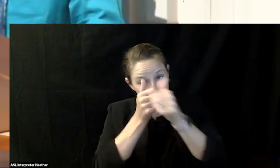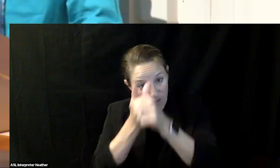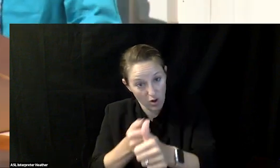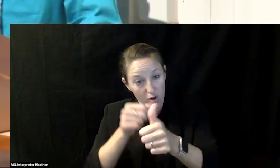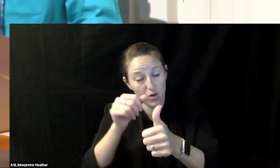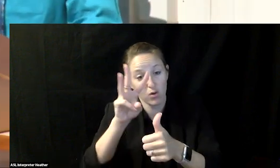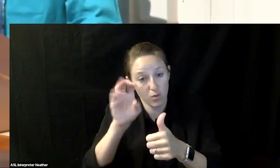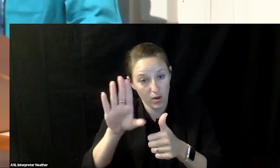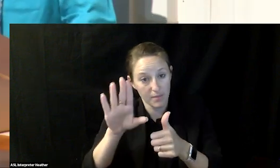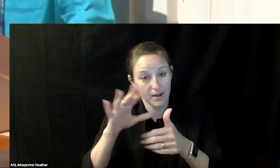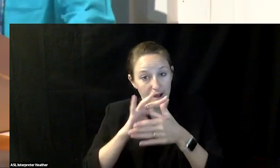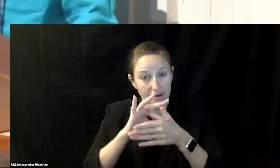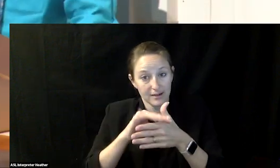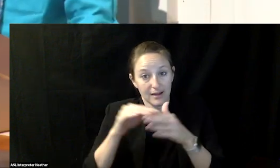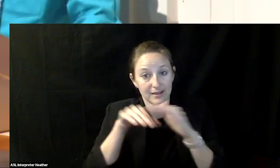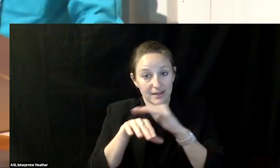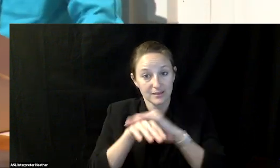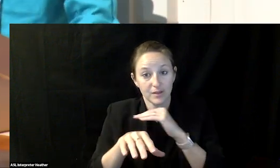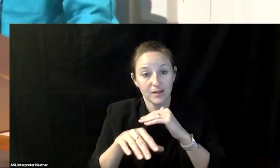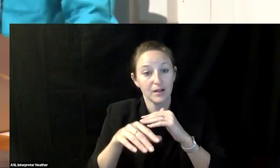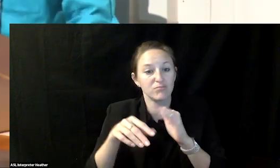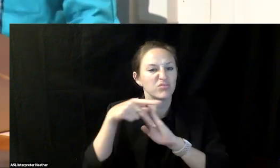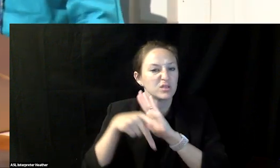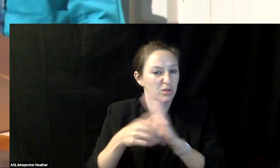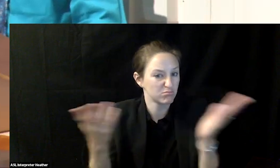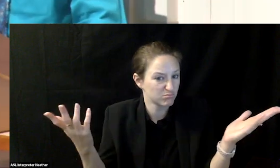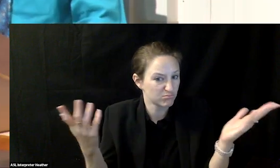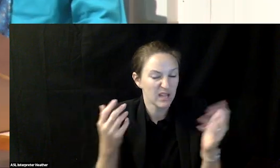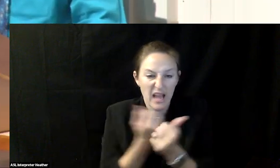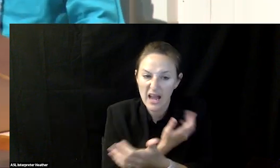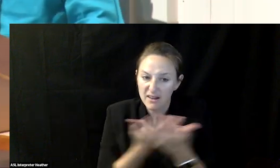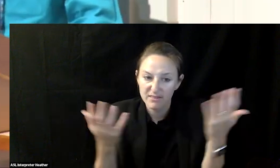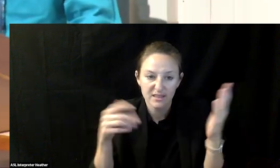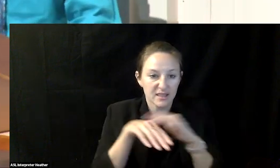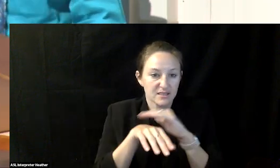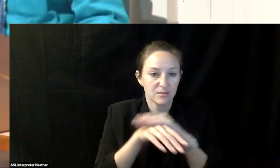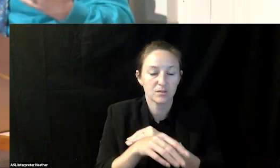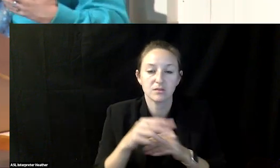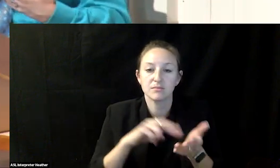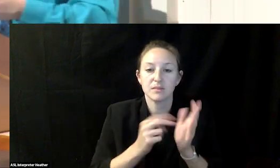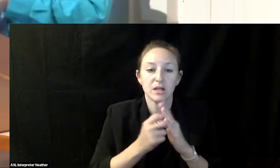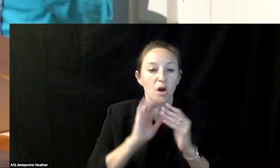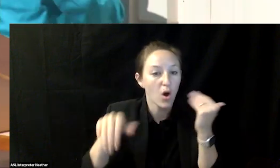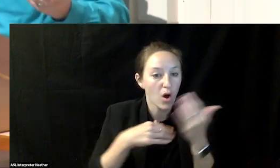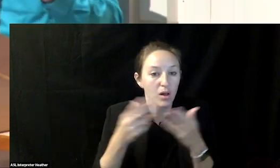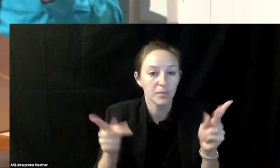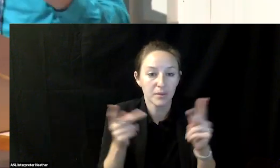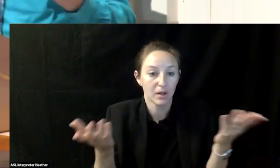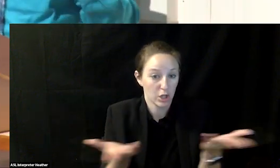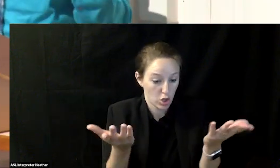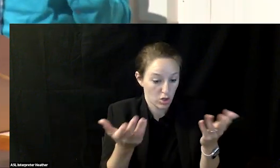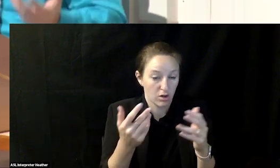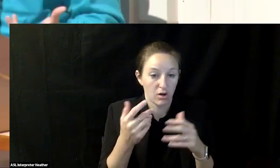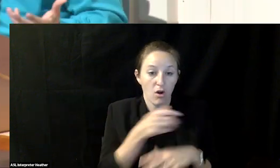guideline principles. We want all of our stuff at Harvard to be accessible so that everyone at Harvard and around the